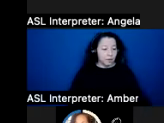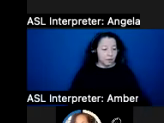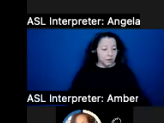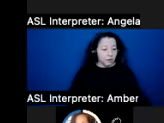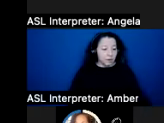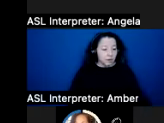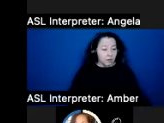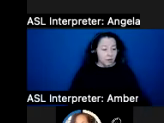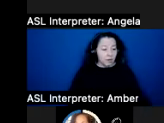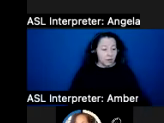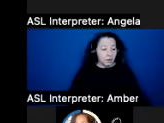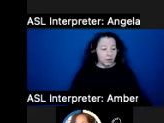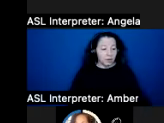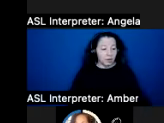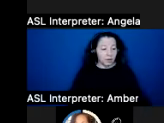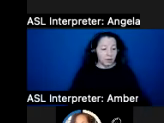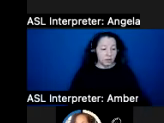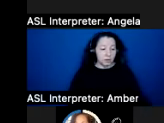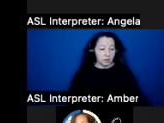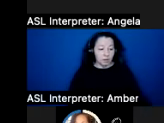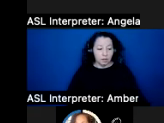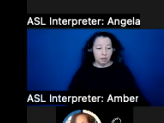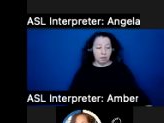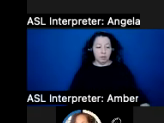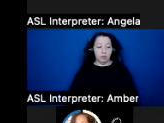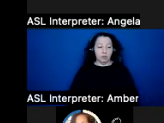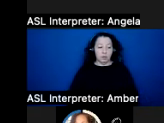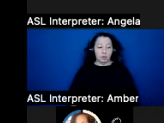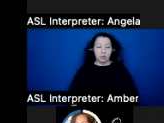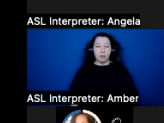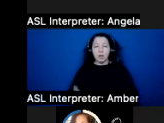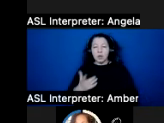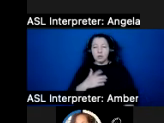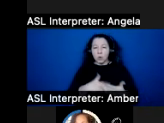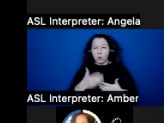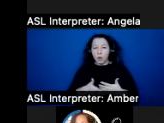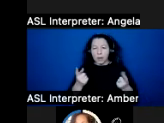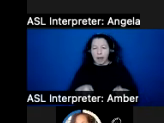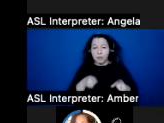So now we'll move into a description about what really happens during a criminal proceeding. Next slide, please.